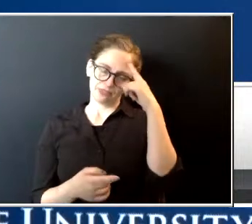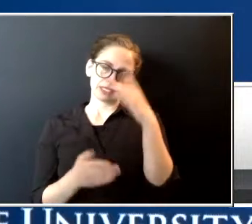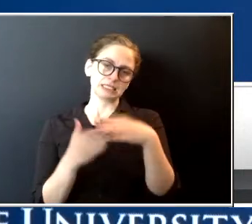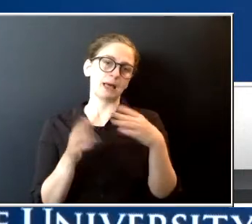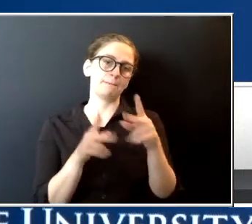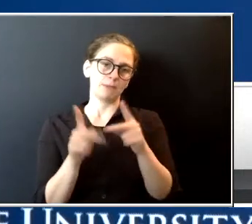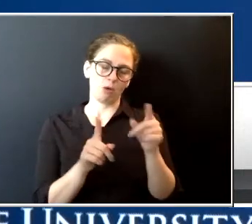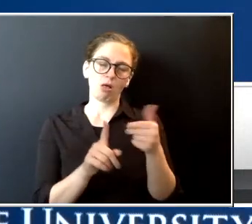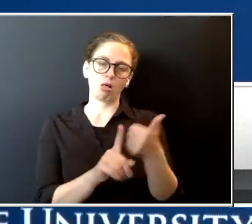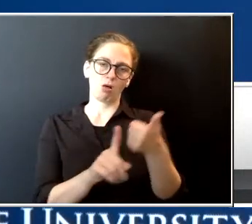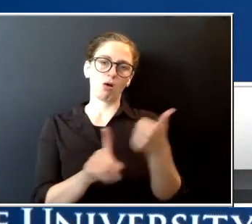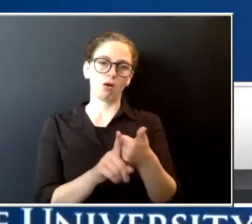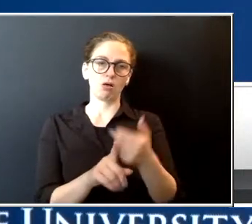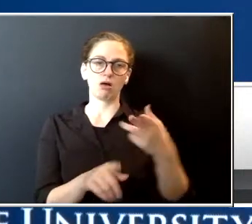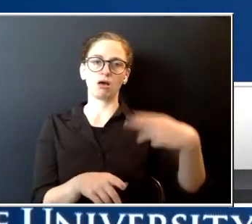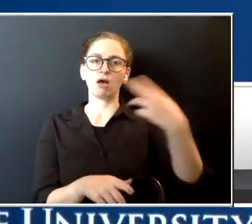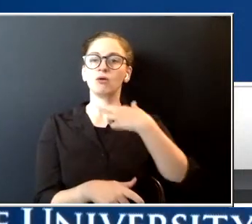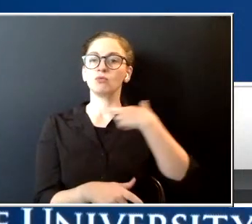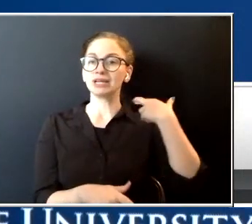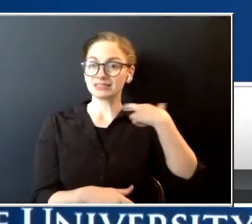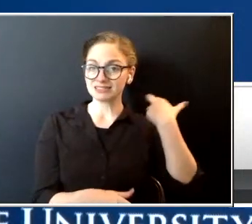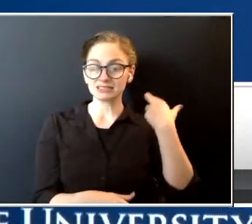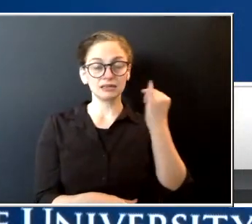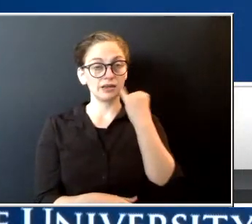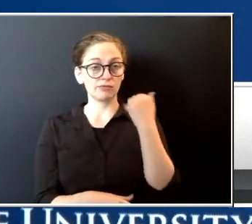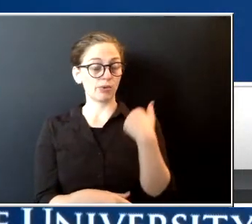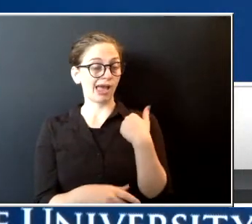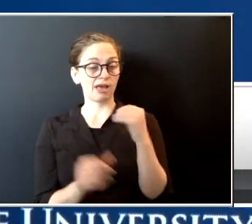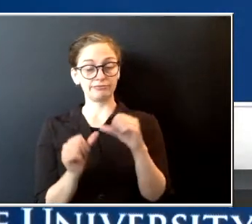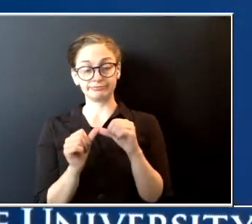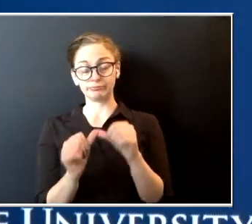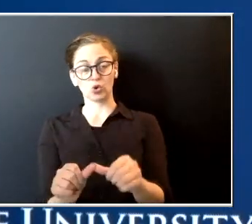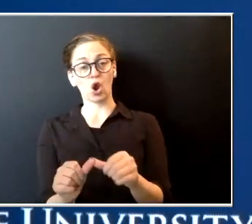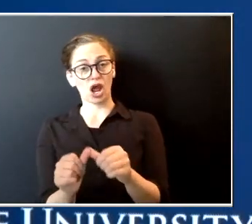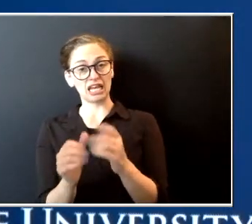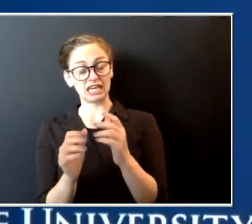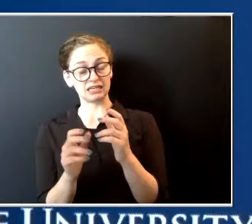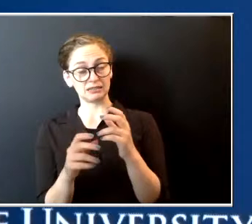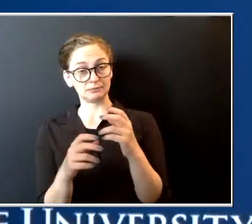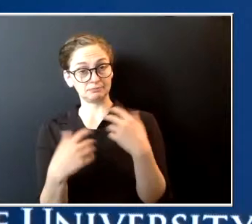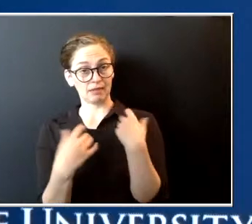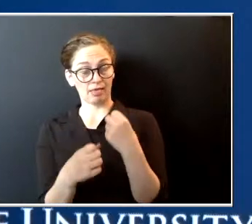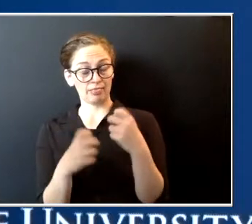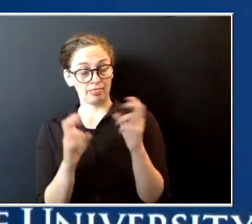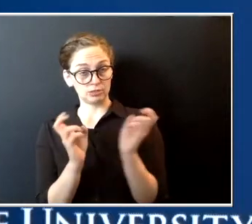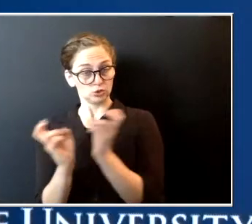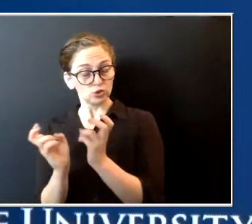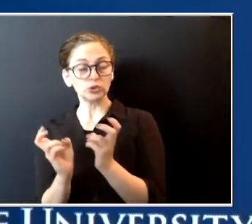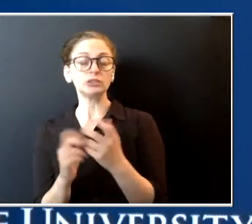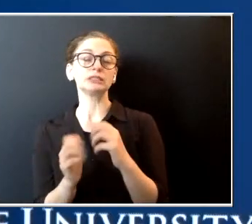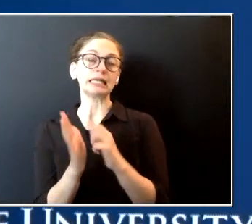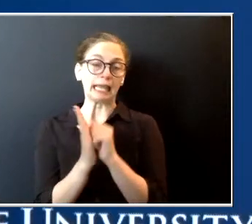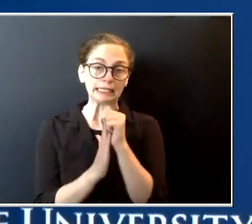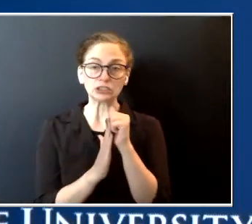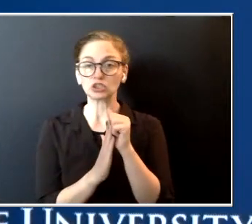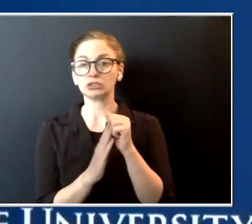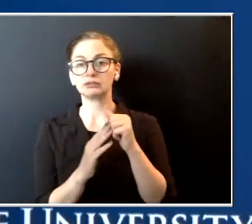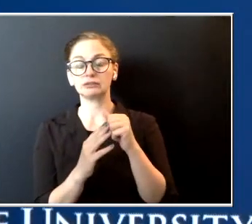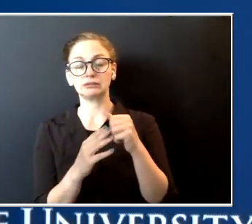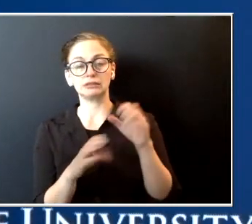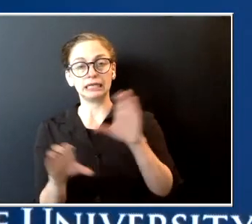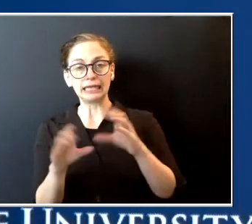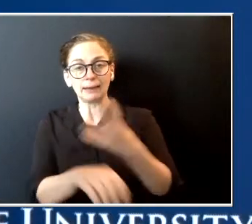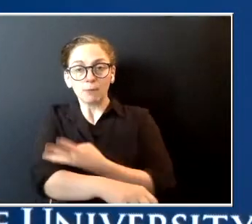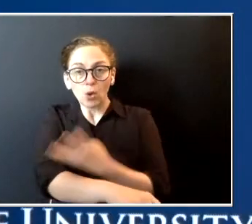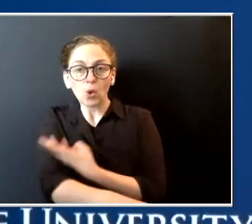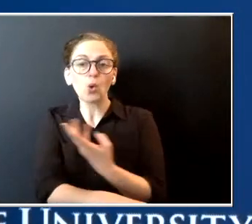chronic conditions, maybe cancer, getting chemotherapy, other immunocompromising conditions or treatments or drugs that they